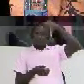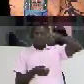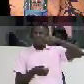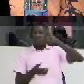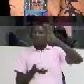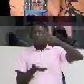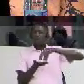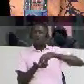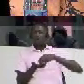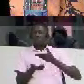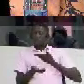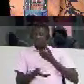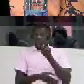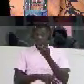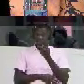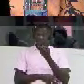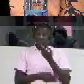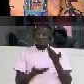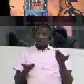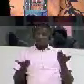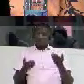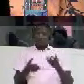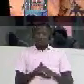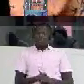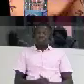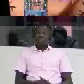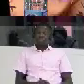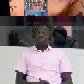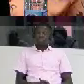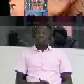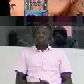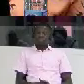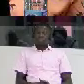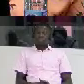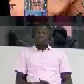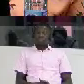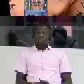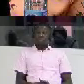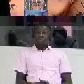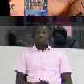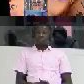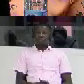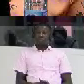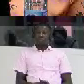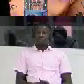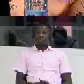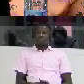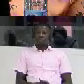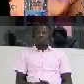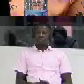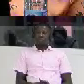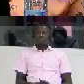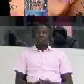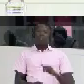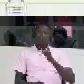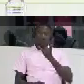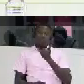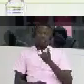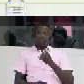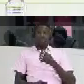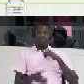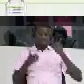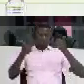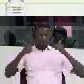loo xam ne xew na fa loo xam ne daal daanut faral di xew ci police headquarters bi foofu. Wow, xew na.